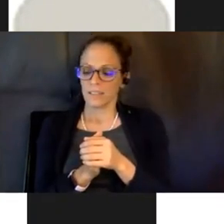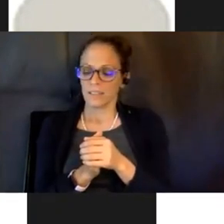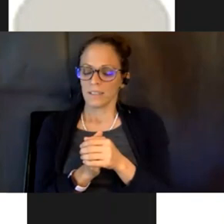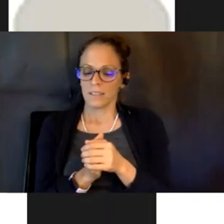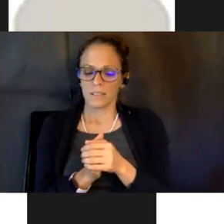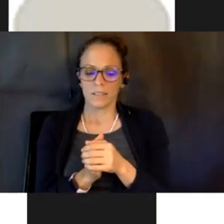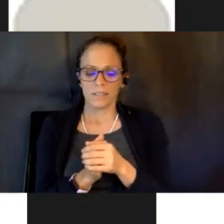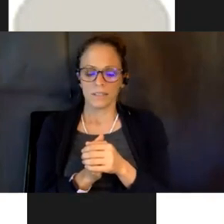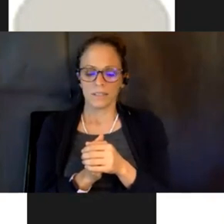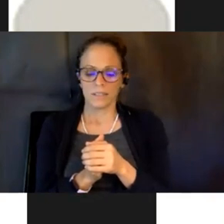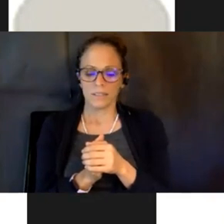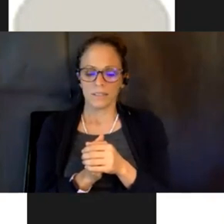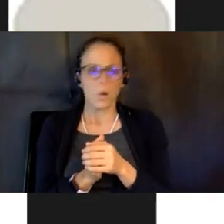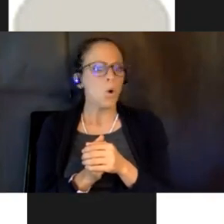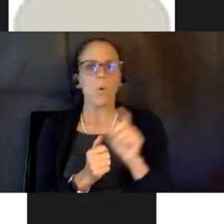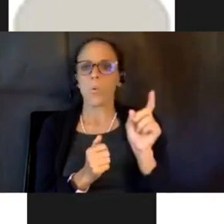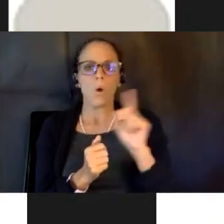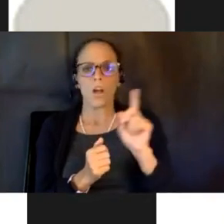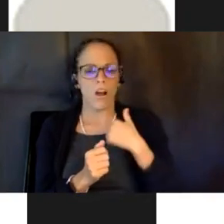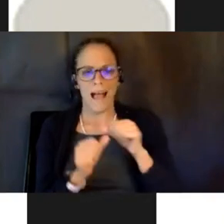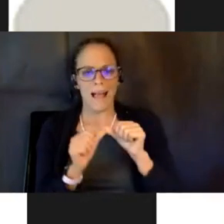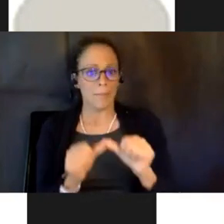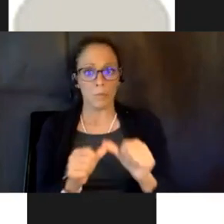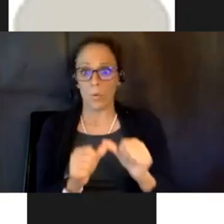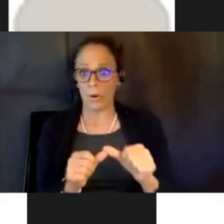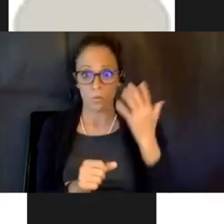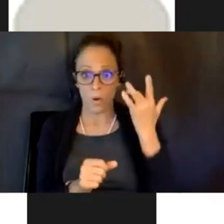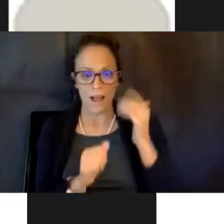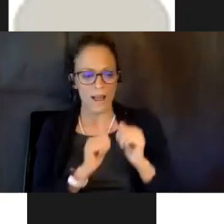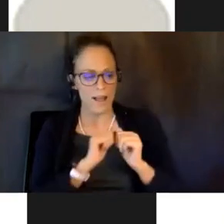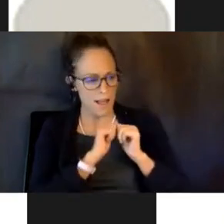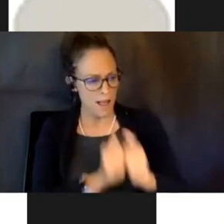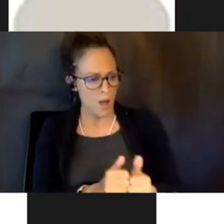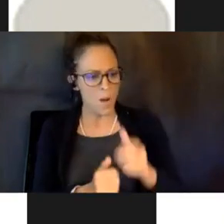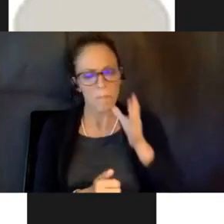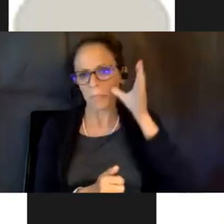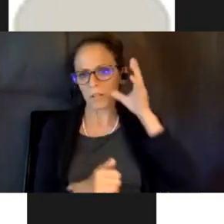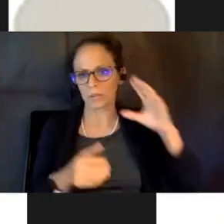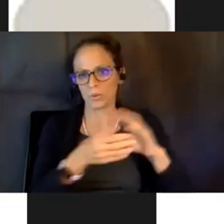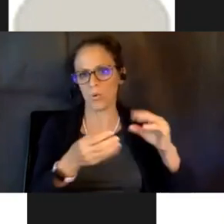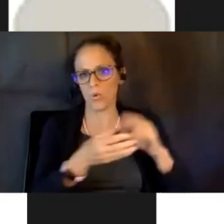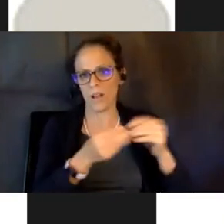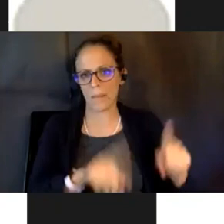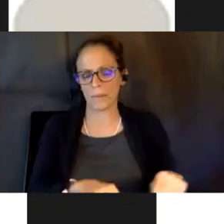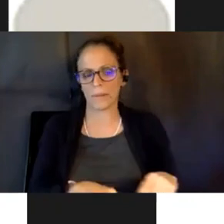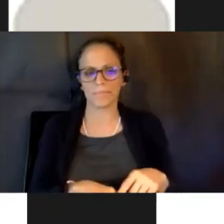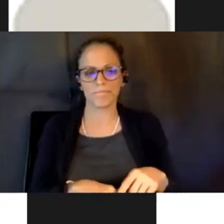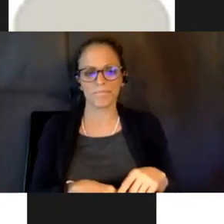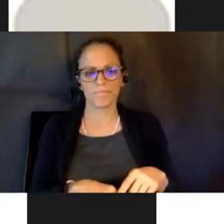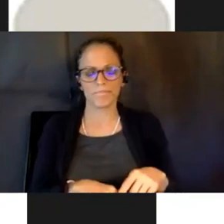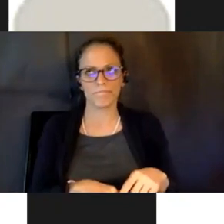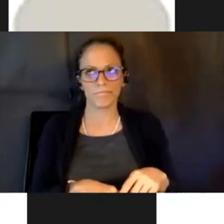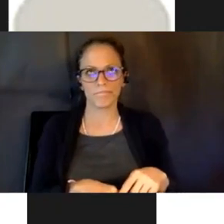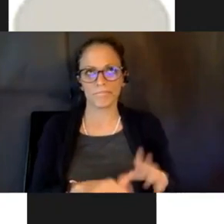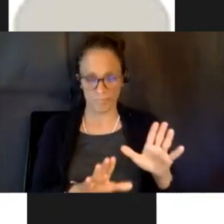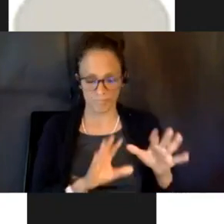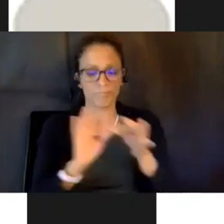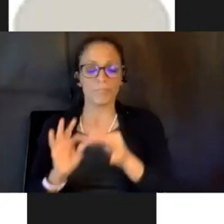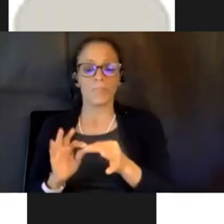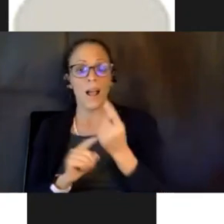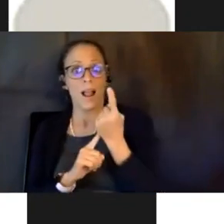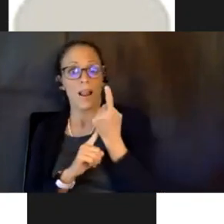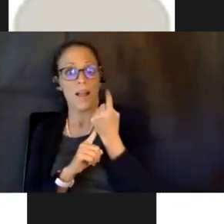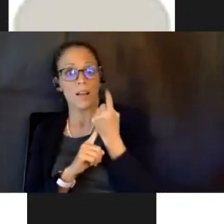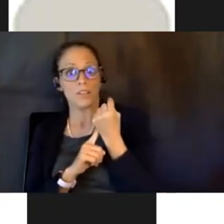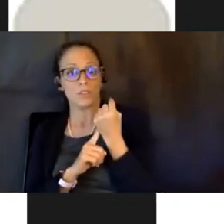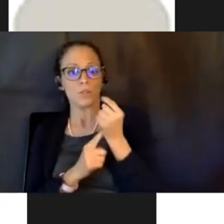again is to have my parents' story told. And one of the things that's happened during COVID is, last year, the New York Botanical Gardens had